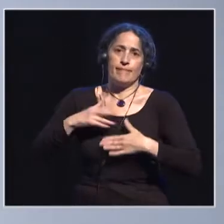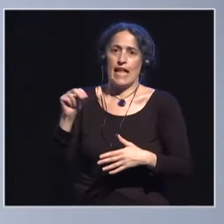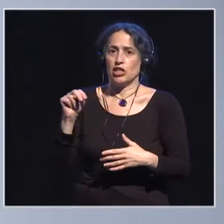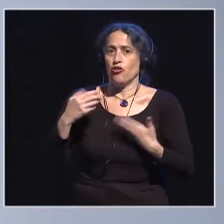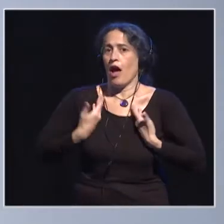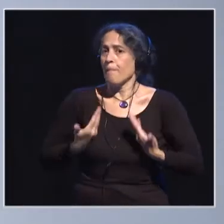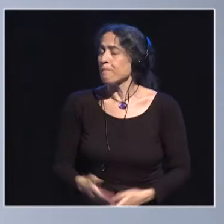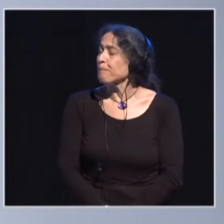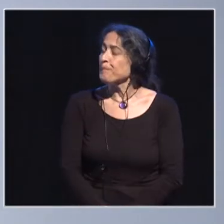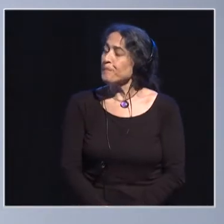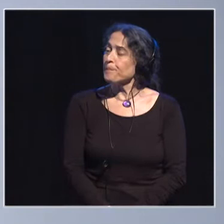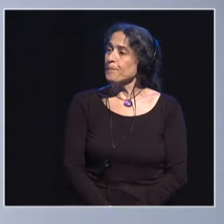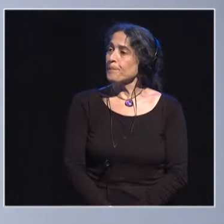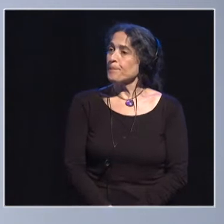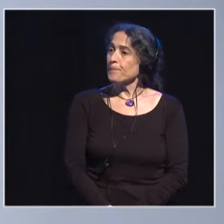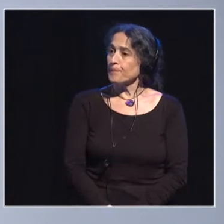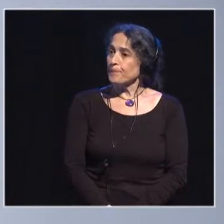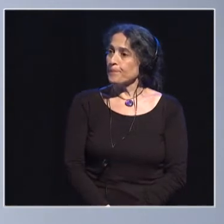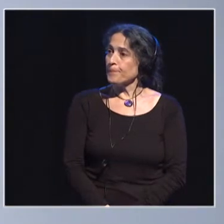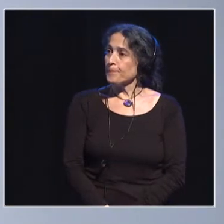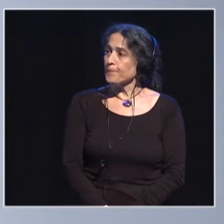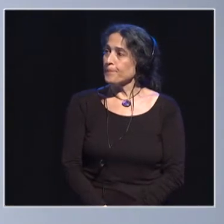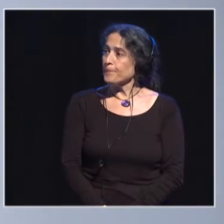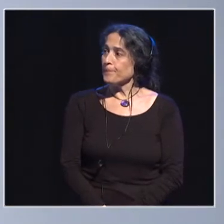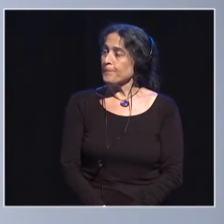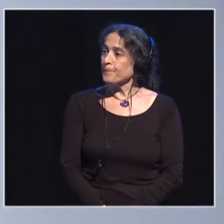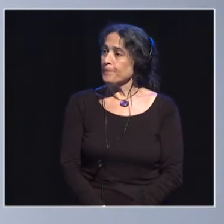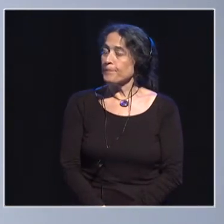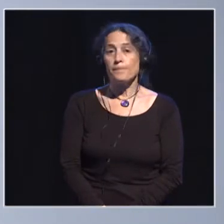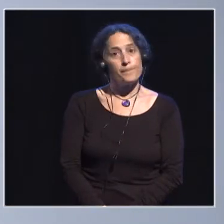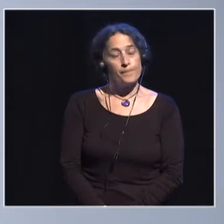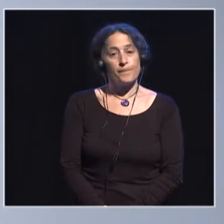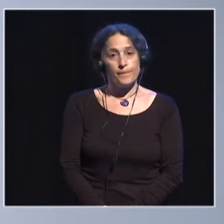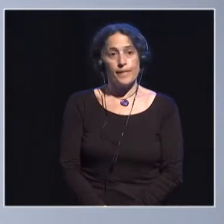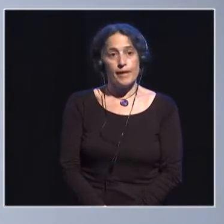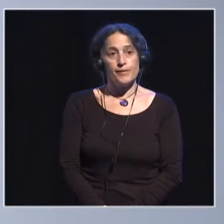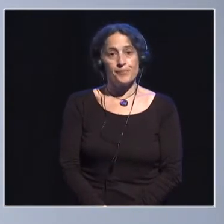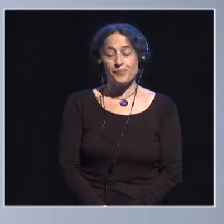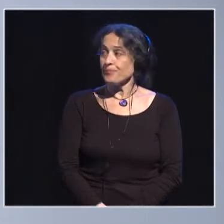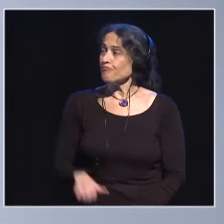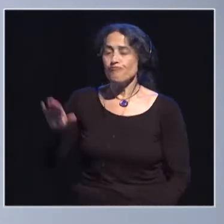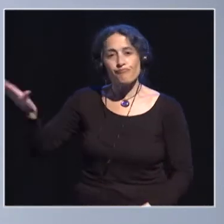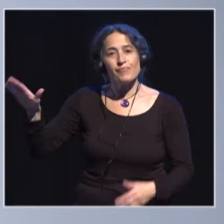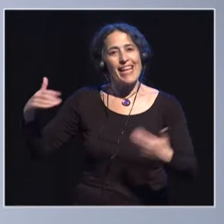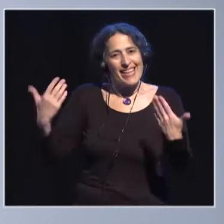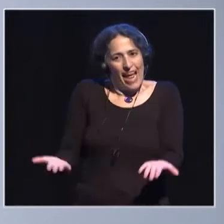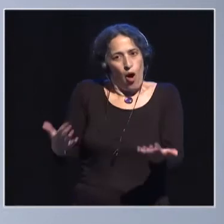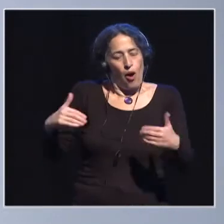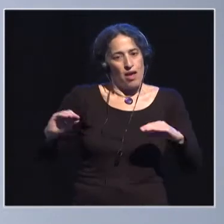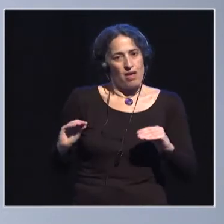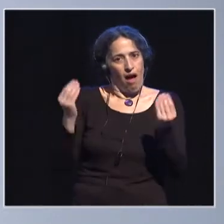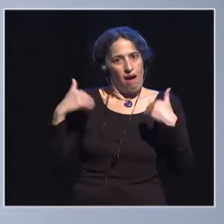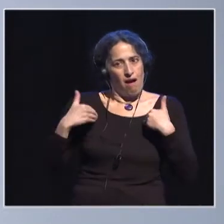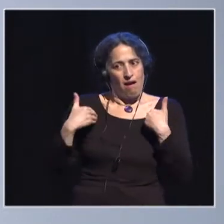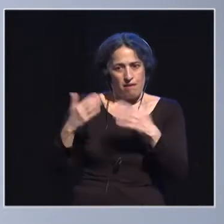So I'm going to challenge you a little bit and ask you again, of the youth that we're getting connected, that we're putting digitization